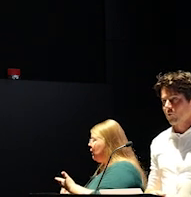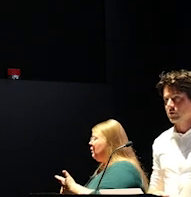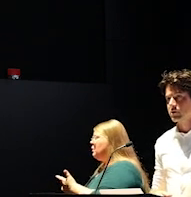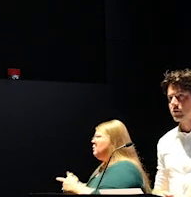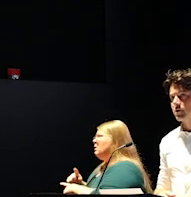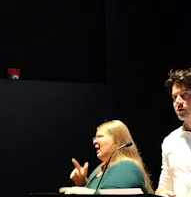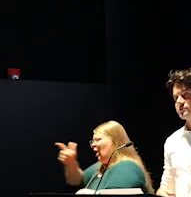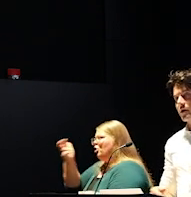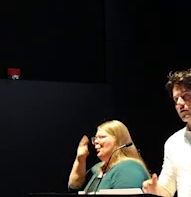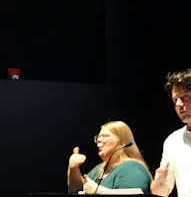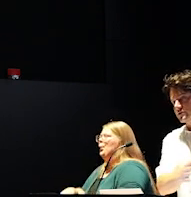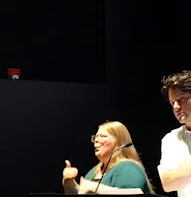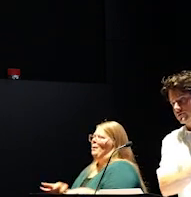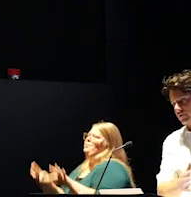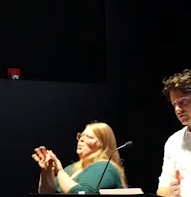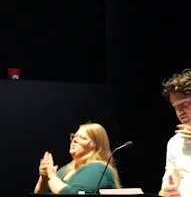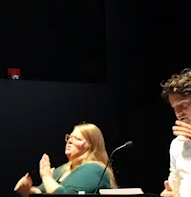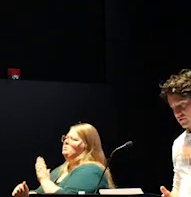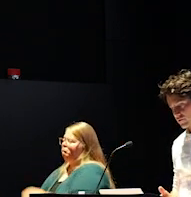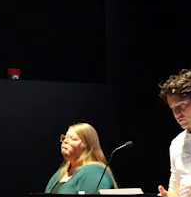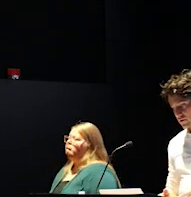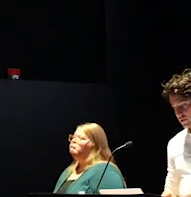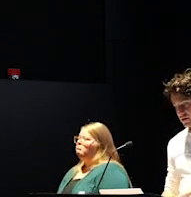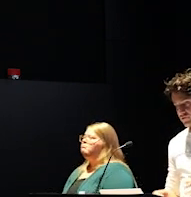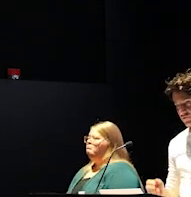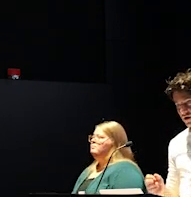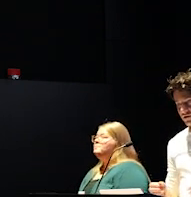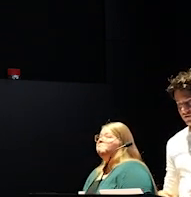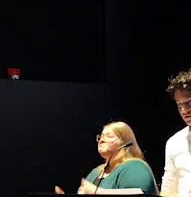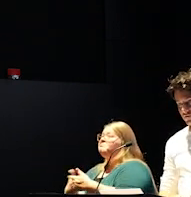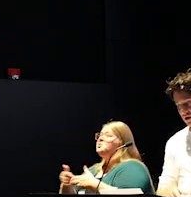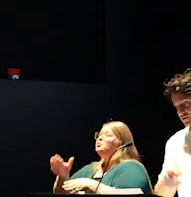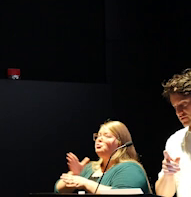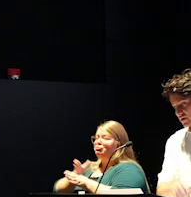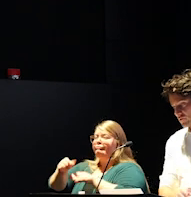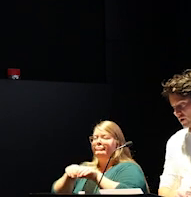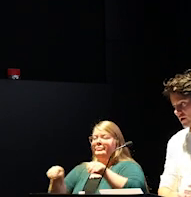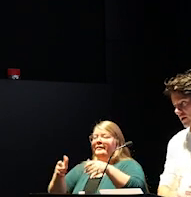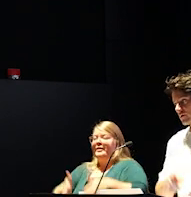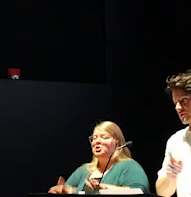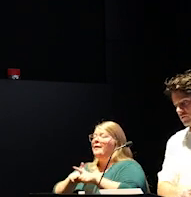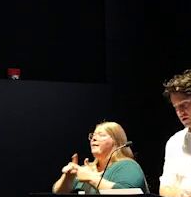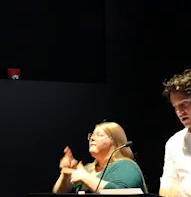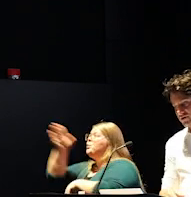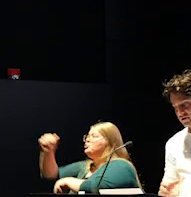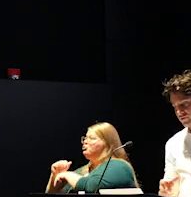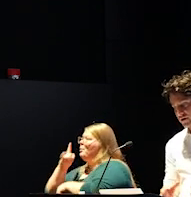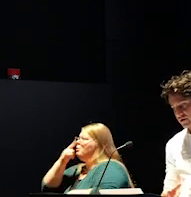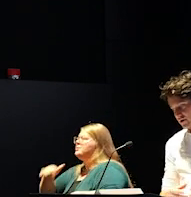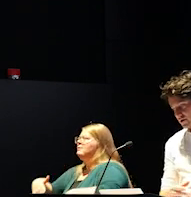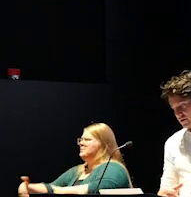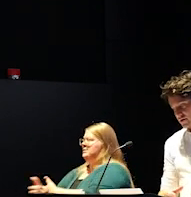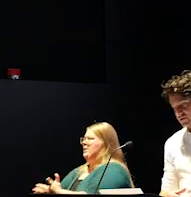so important, because no matter where this journey is going to take you, I tell you the way not only does it save you money, not only does it communicate an idea,